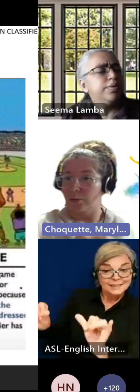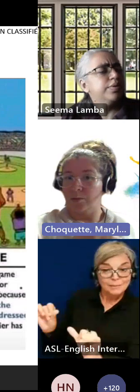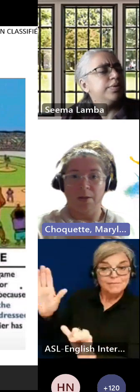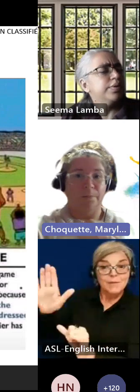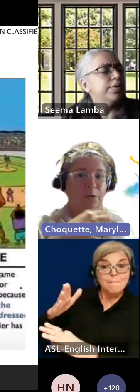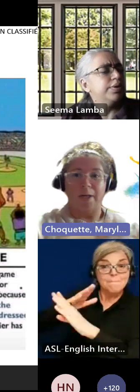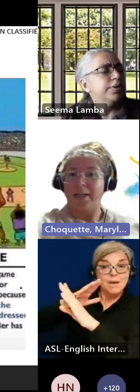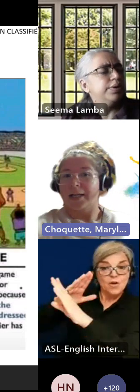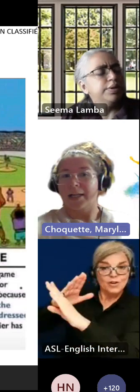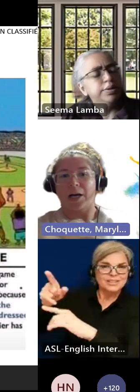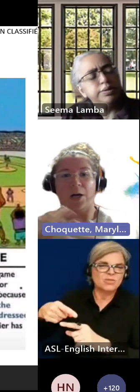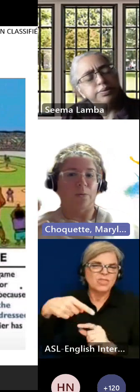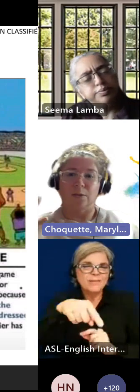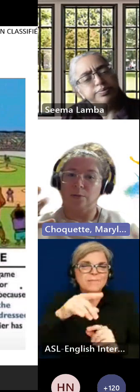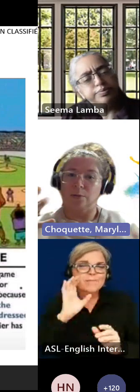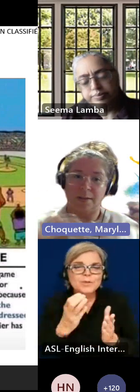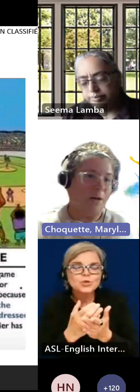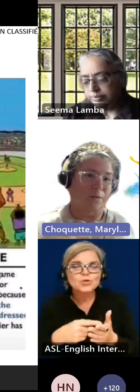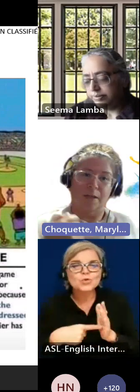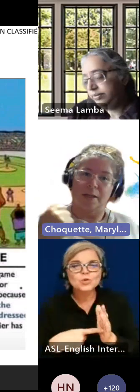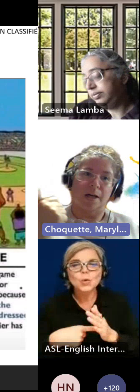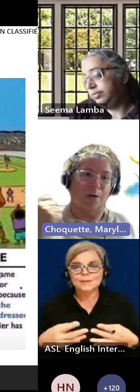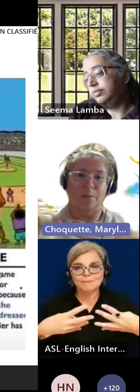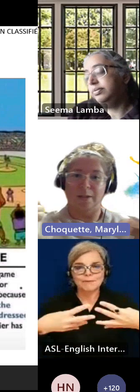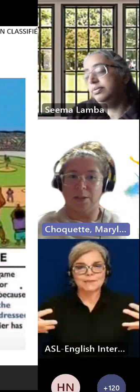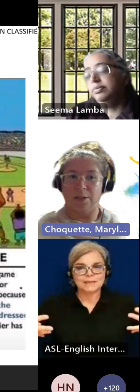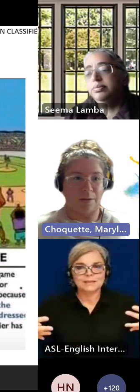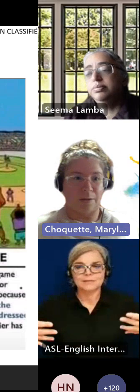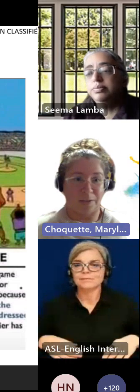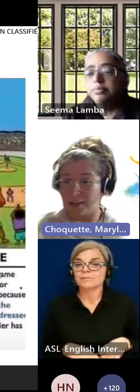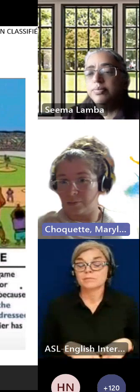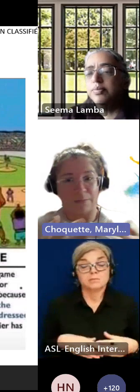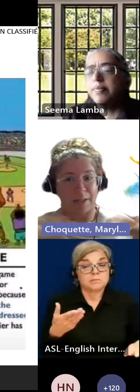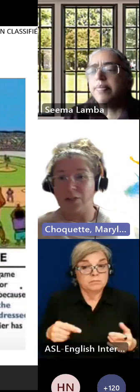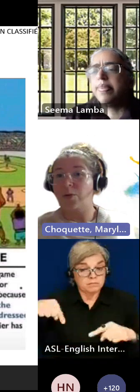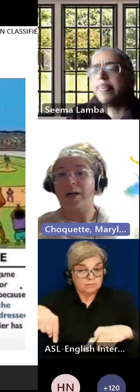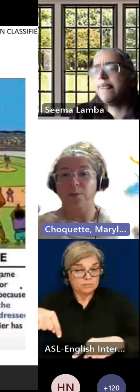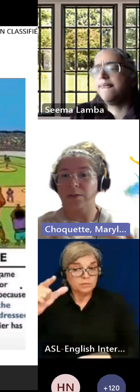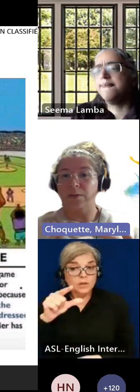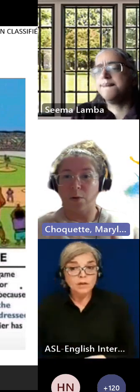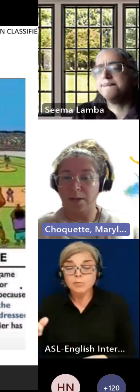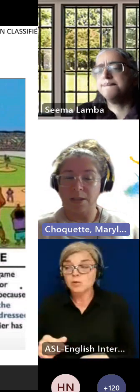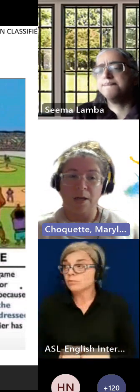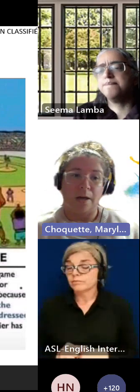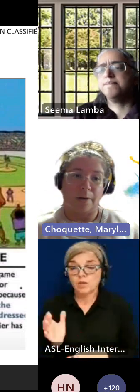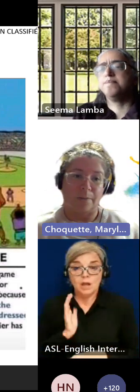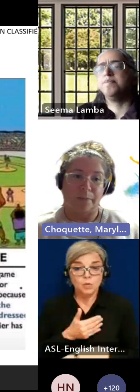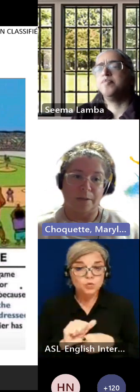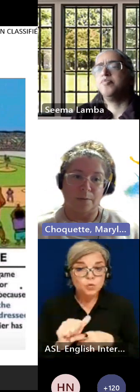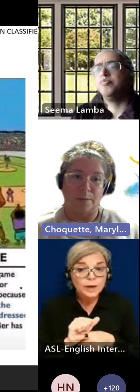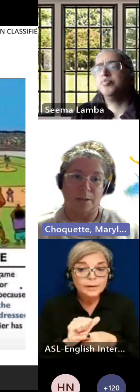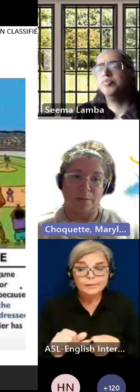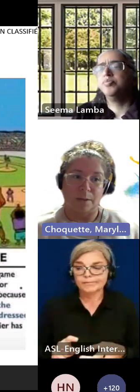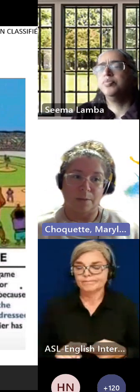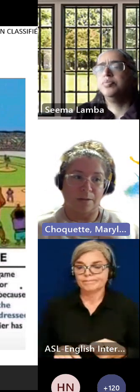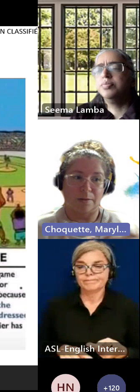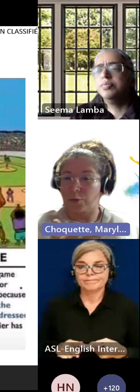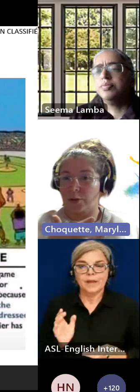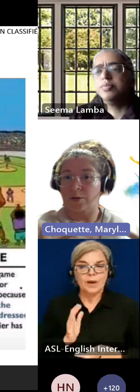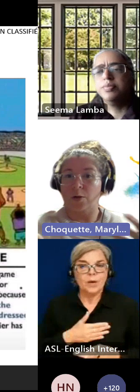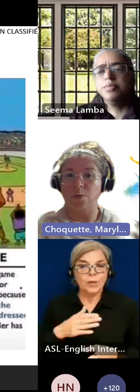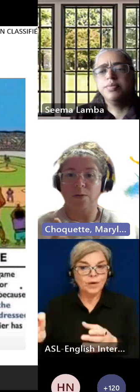how we do training, how we do staffing, how we even interact with folks. As we mentioned, it